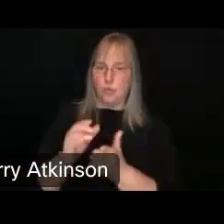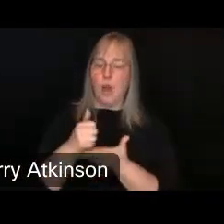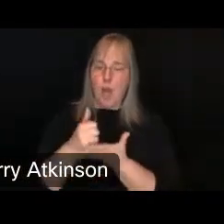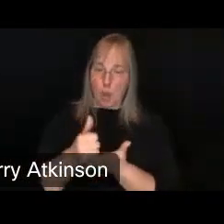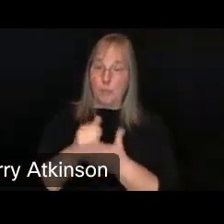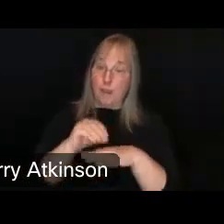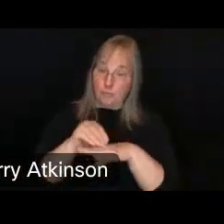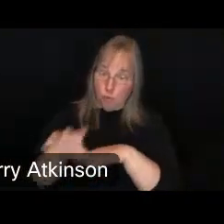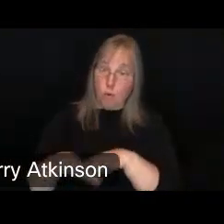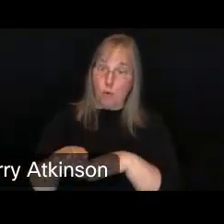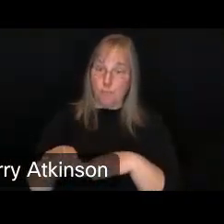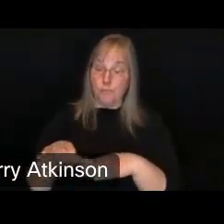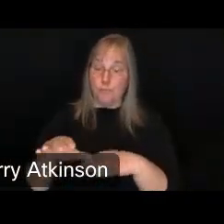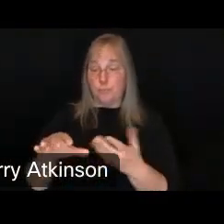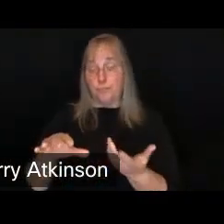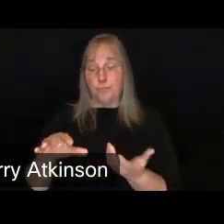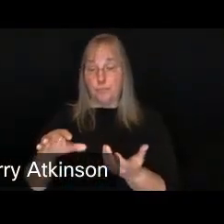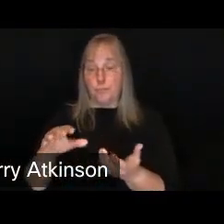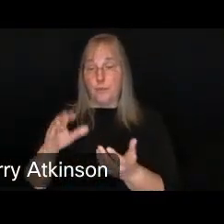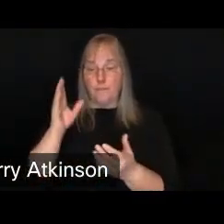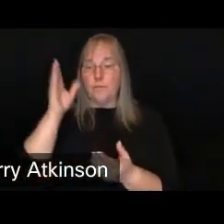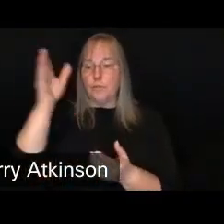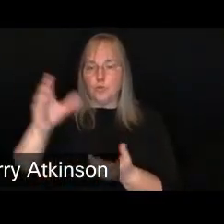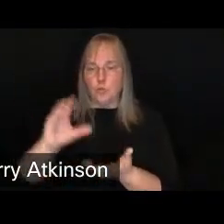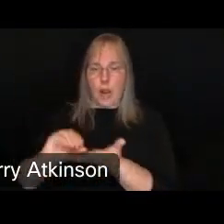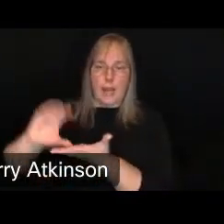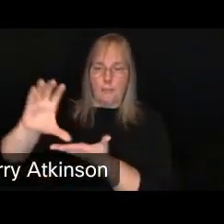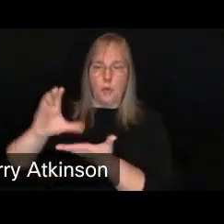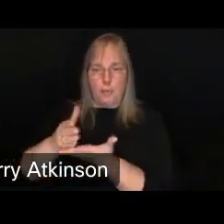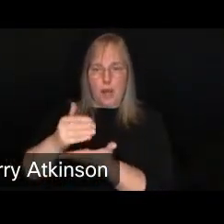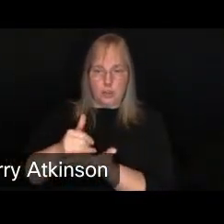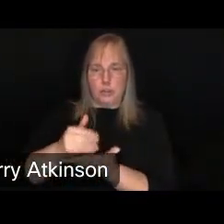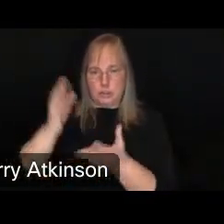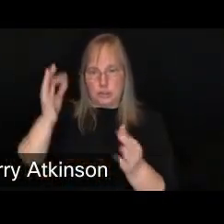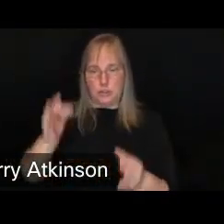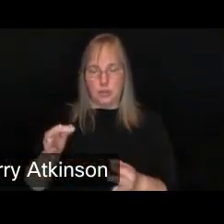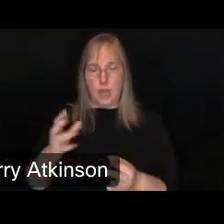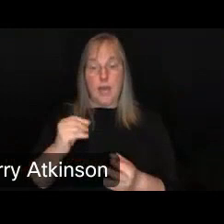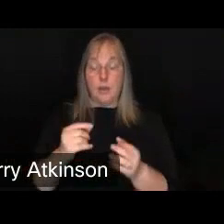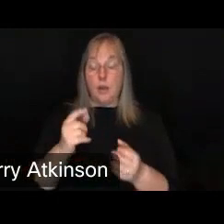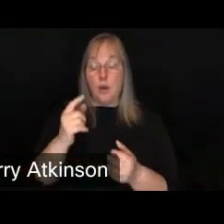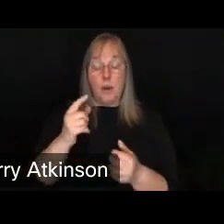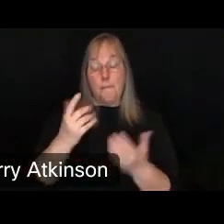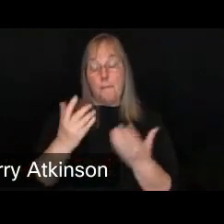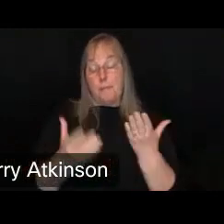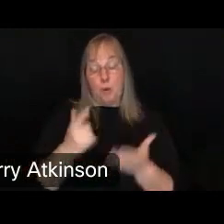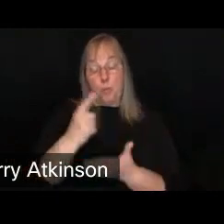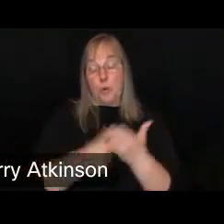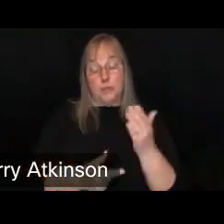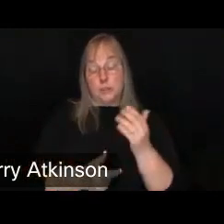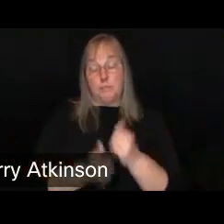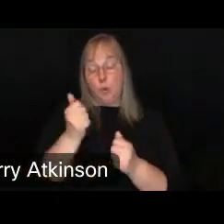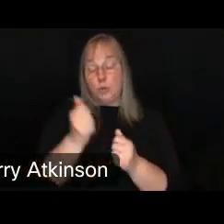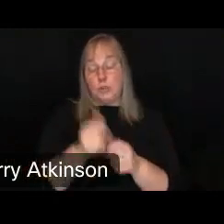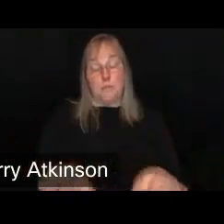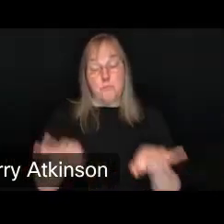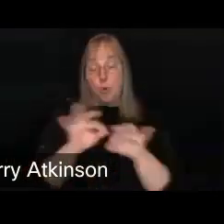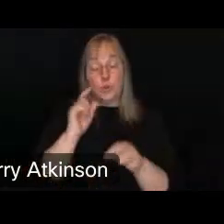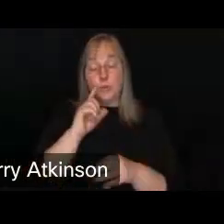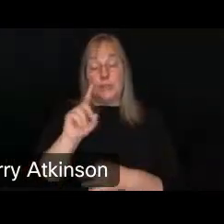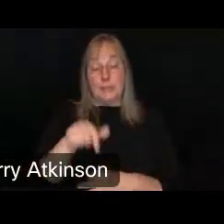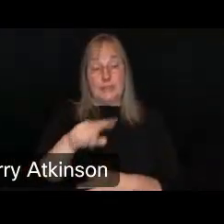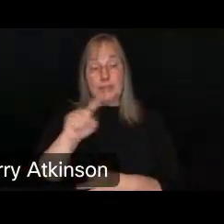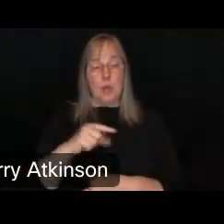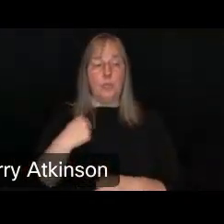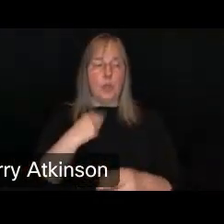inform future capital budget decisions. And perhaps what's most important, at least to the Department of Planning and Zoning, is we use the general plan to